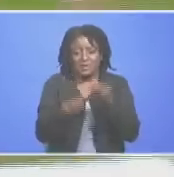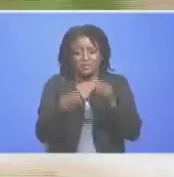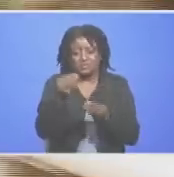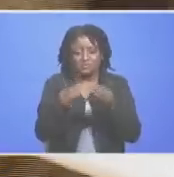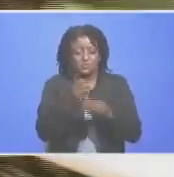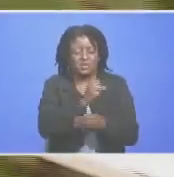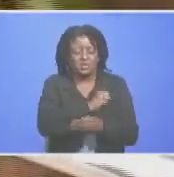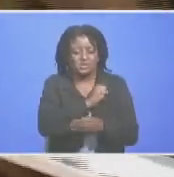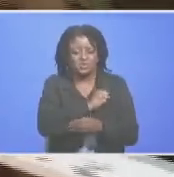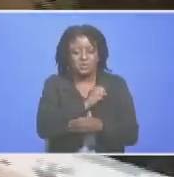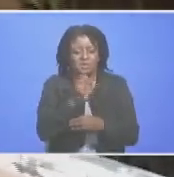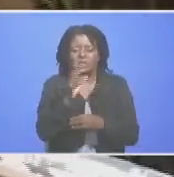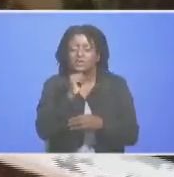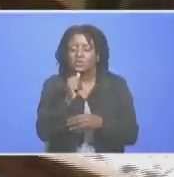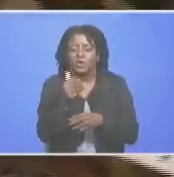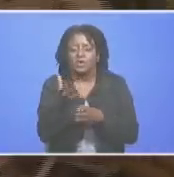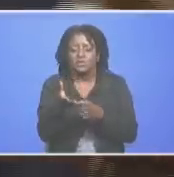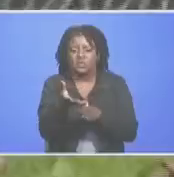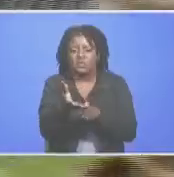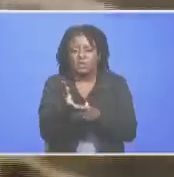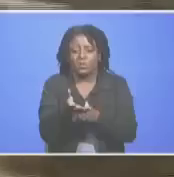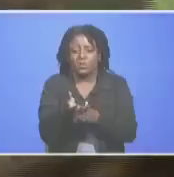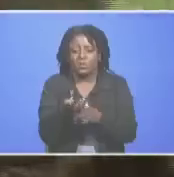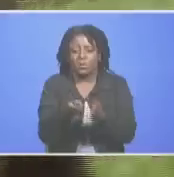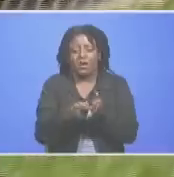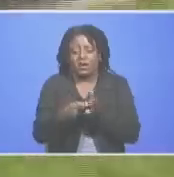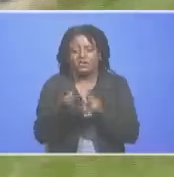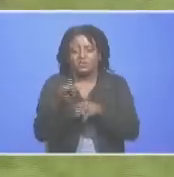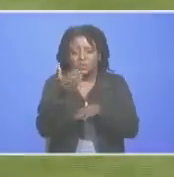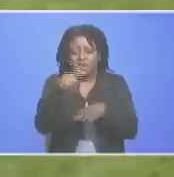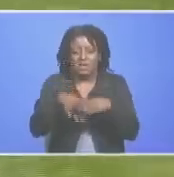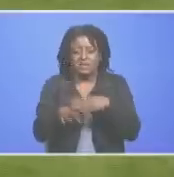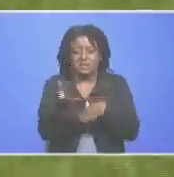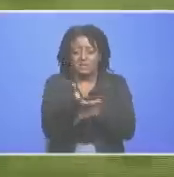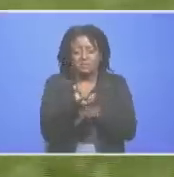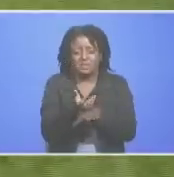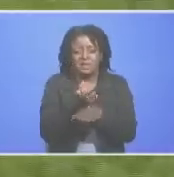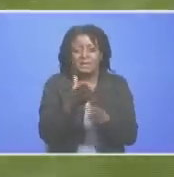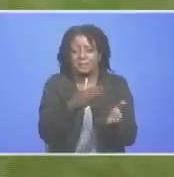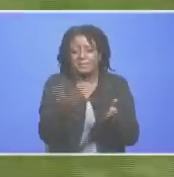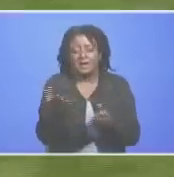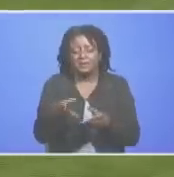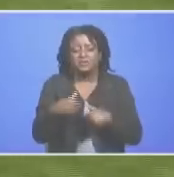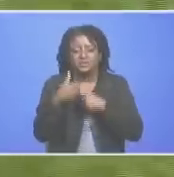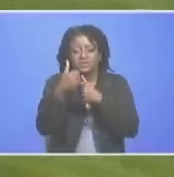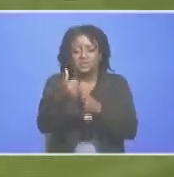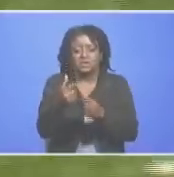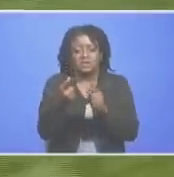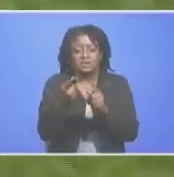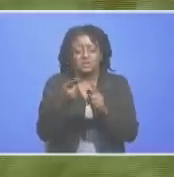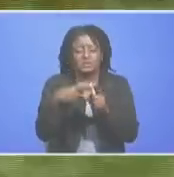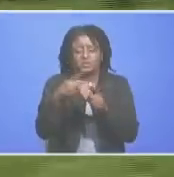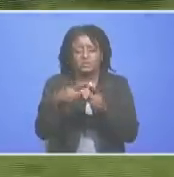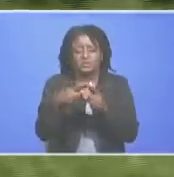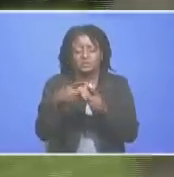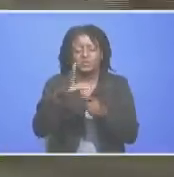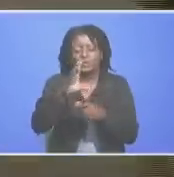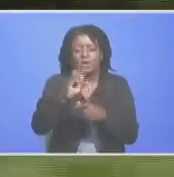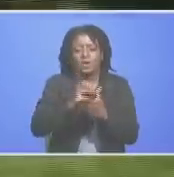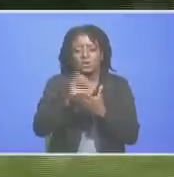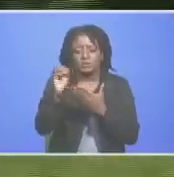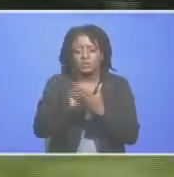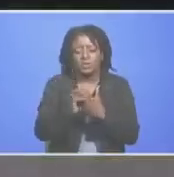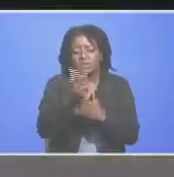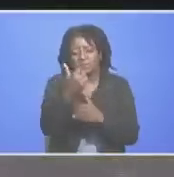were not required to enter a plea, and their matter was adjourned until October 10th, when they will be served with a voluntary bill of